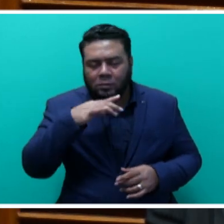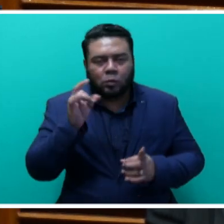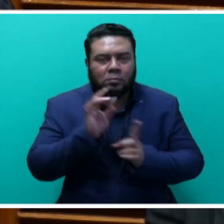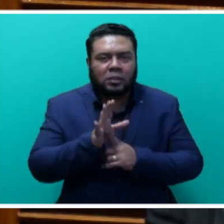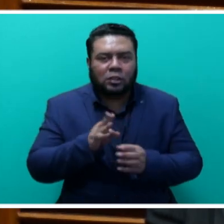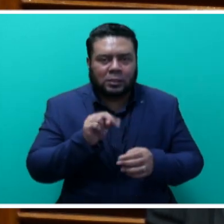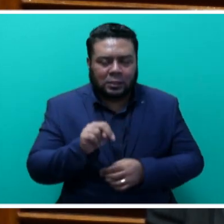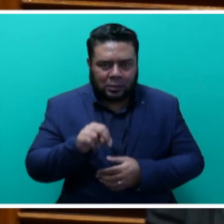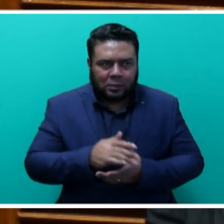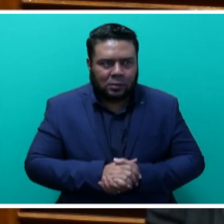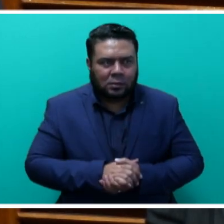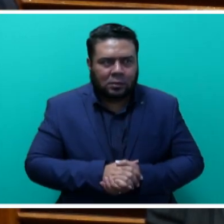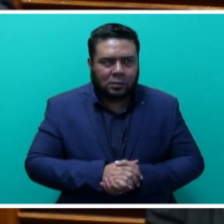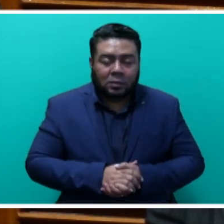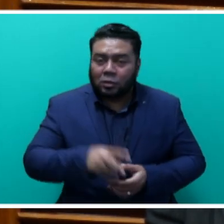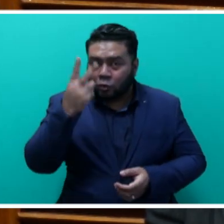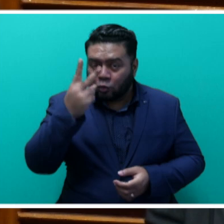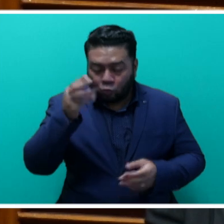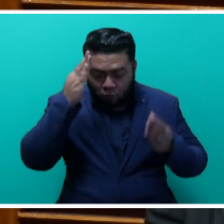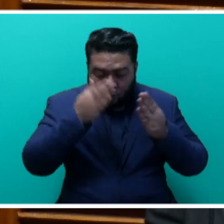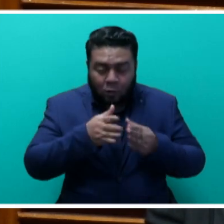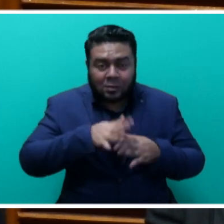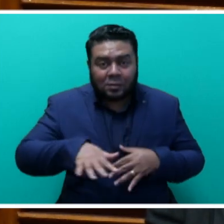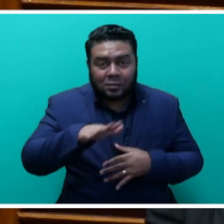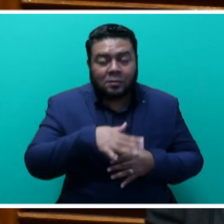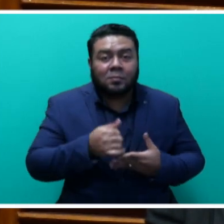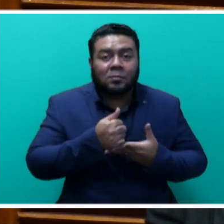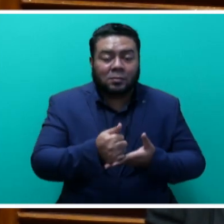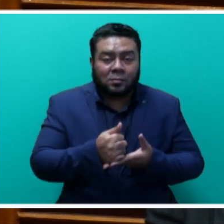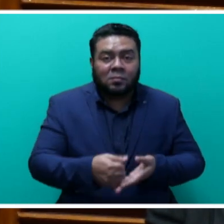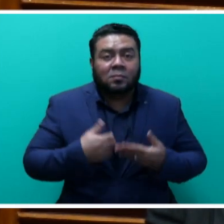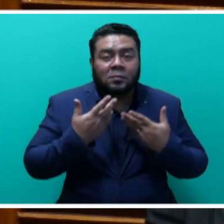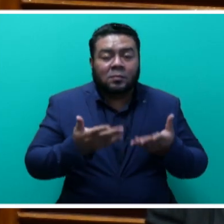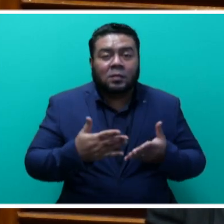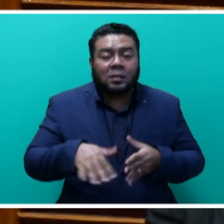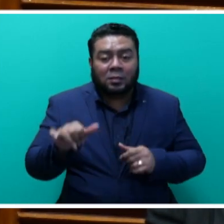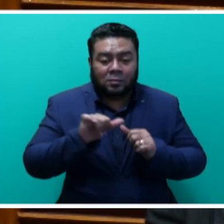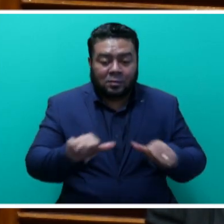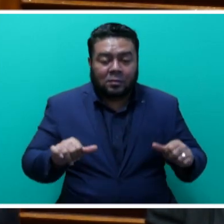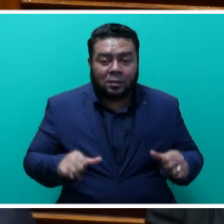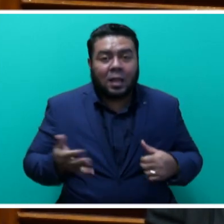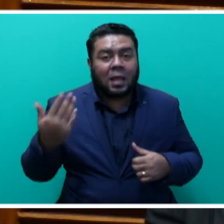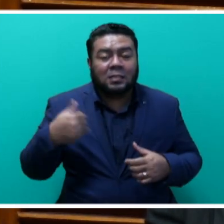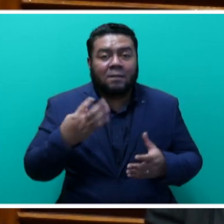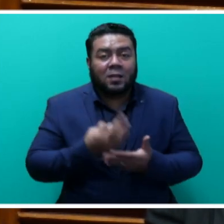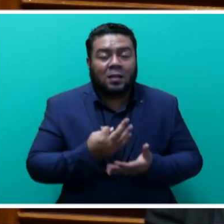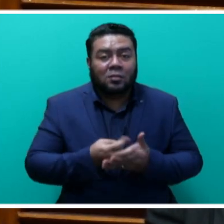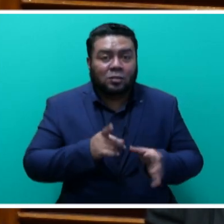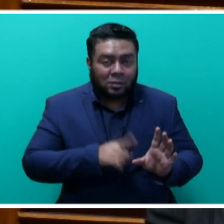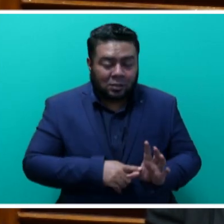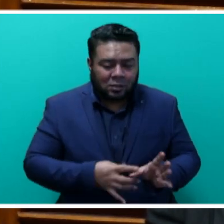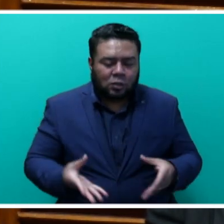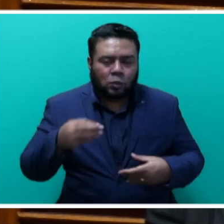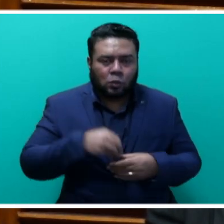needs. The two focus areas of support that were provided for the agricultural sector in the last financial year included